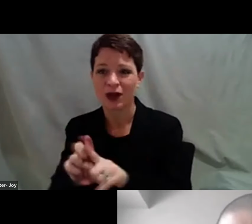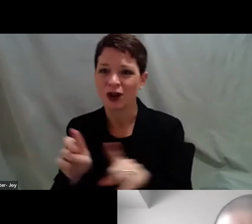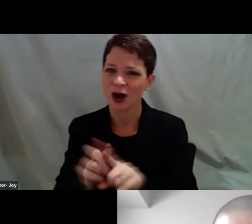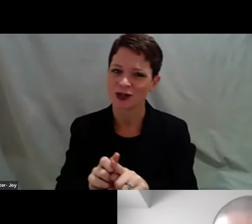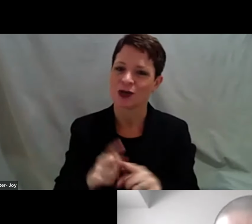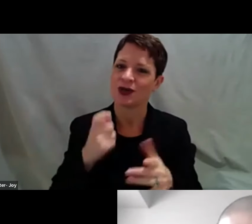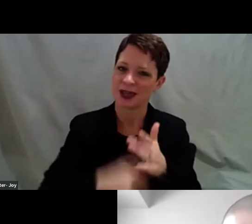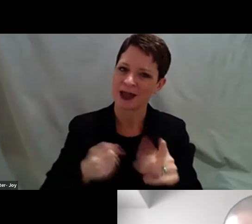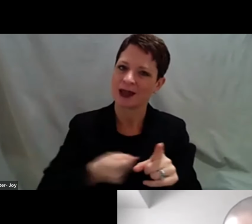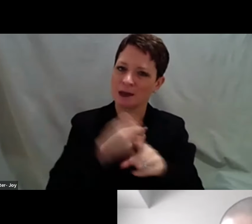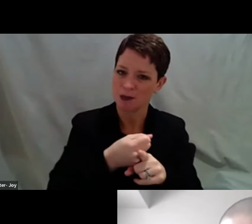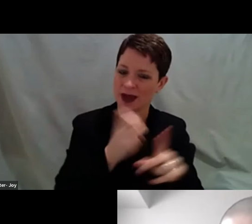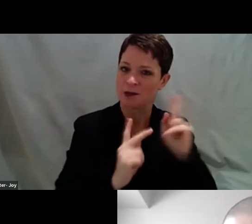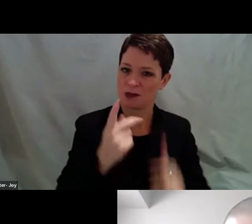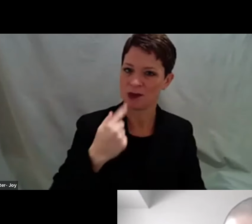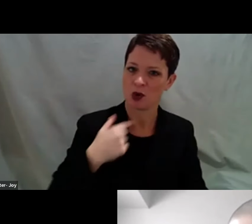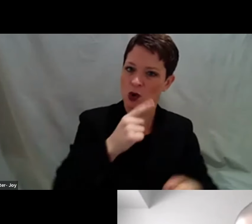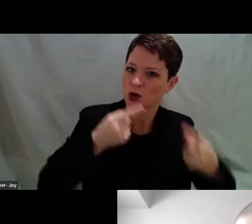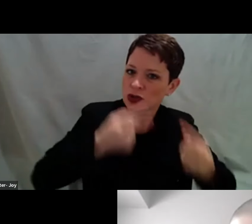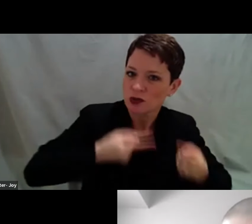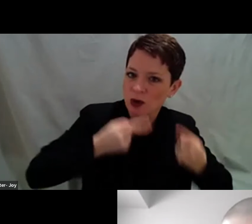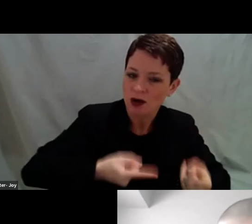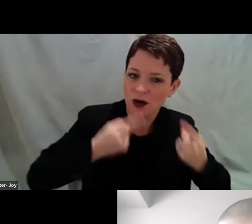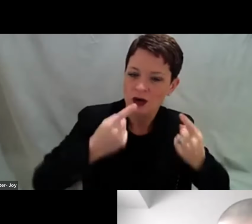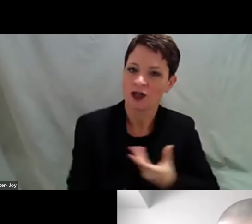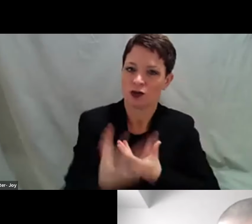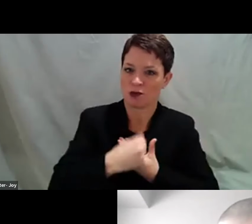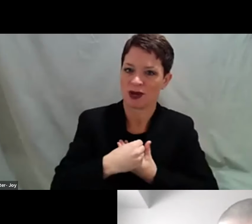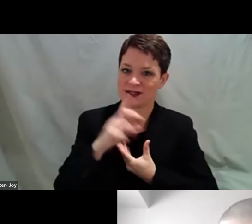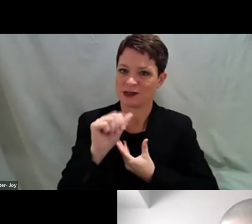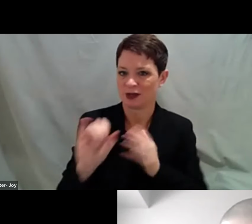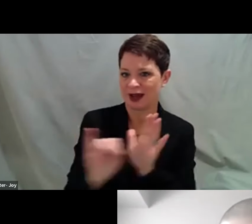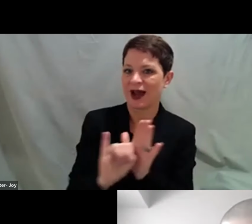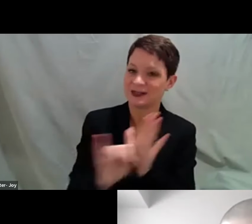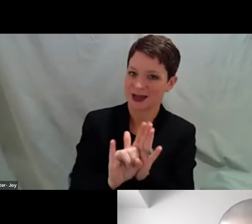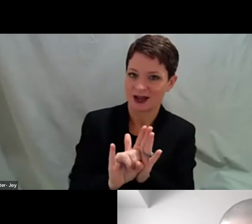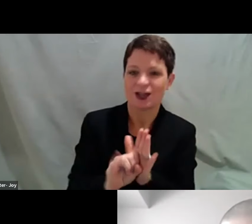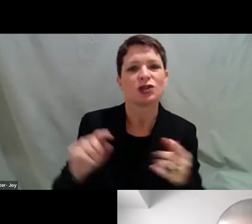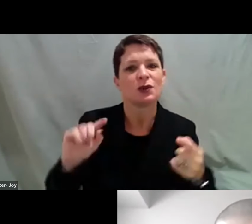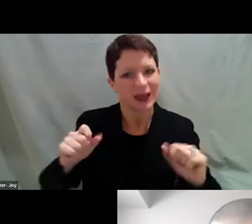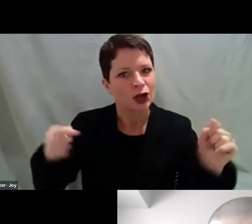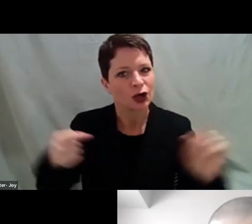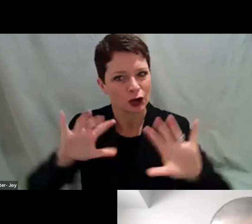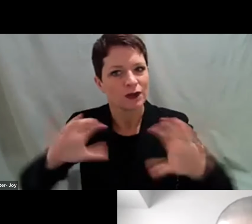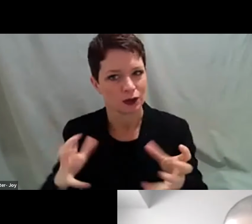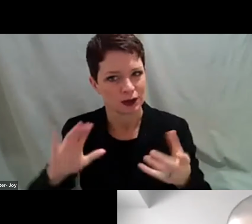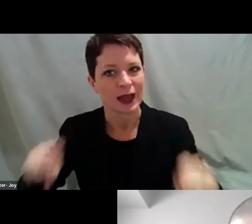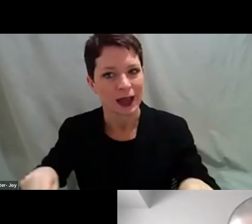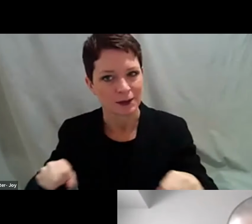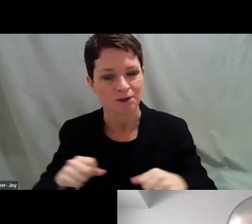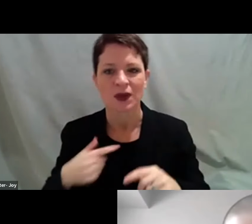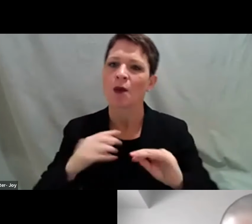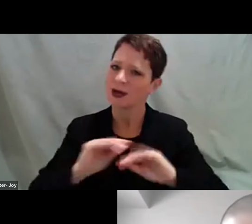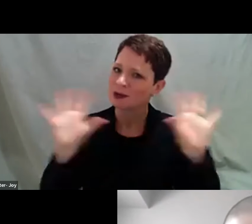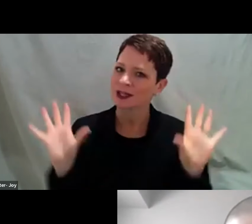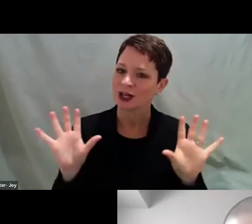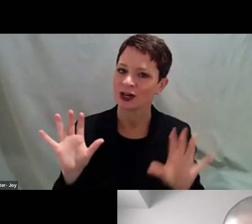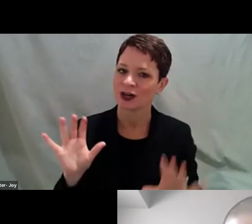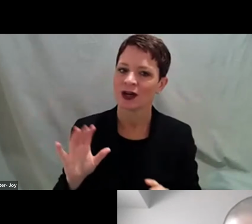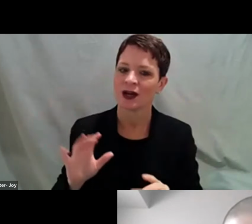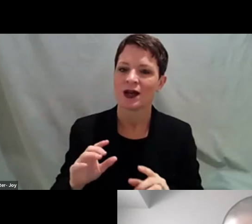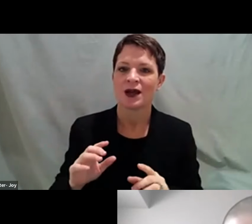for those of us who may struggle to embrace a disability identity for ourselves. To be clear, I am not